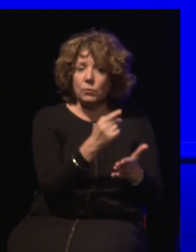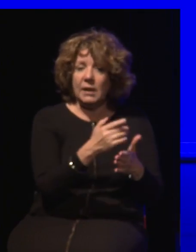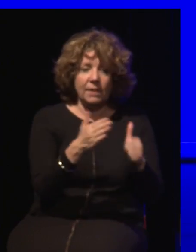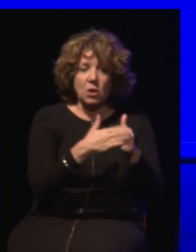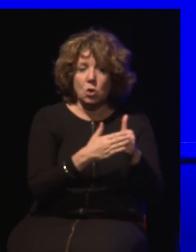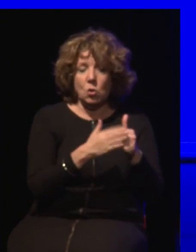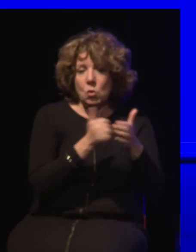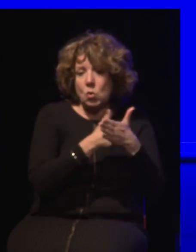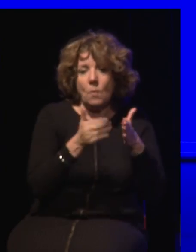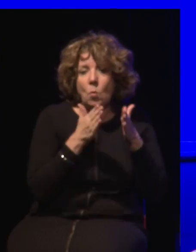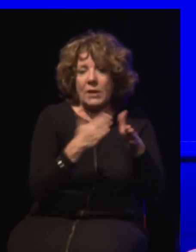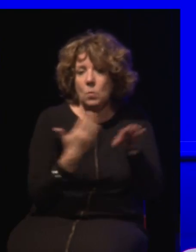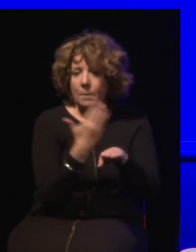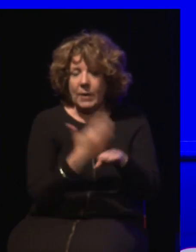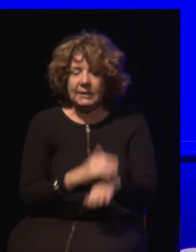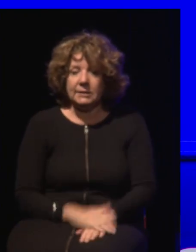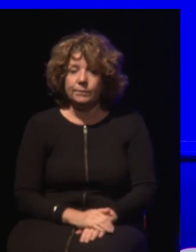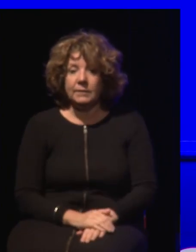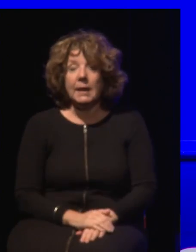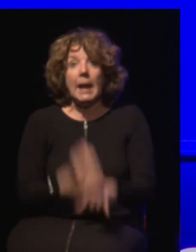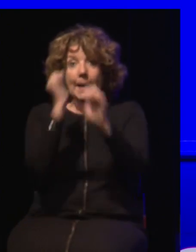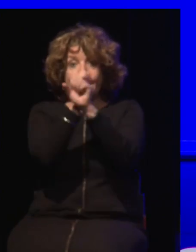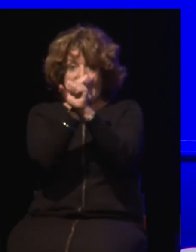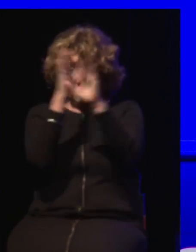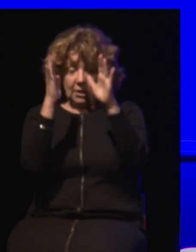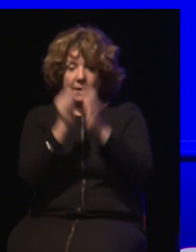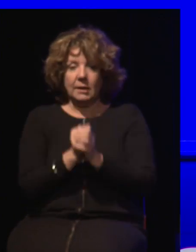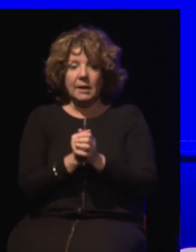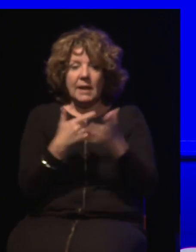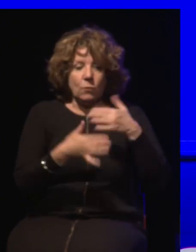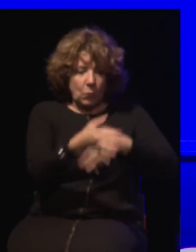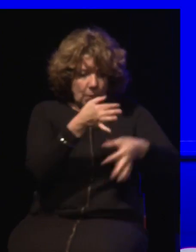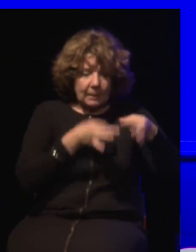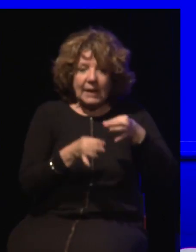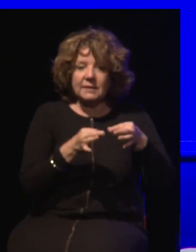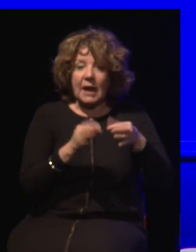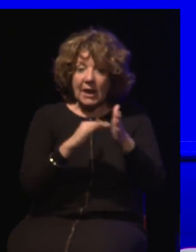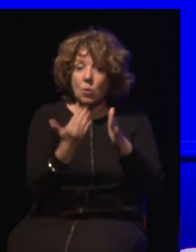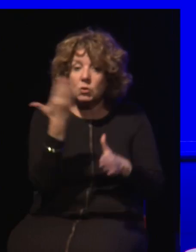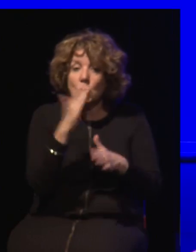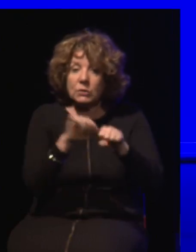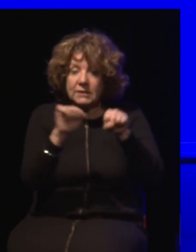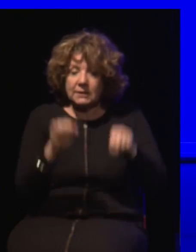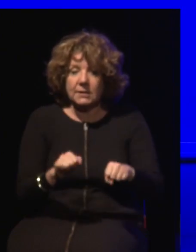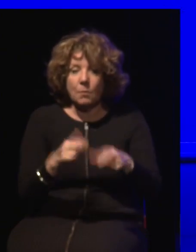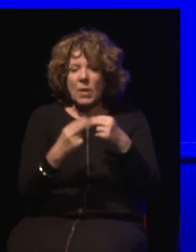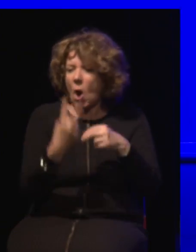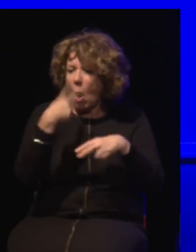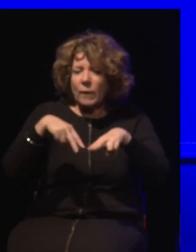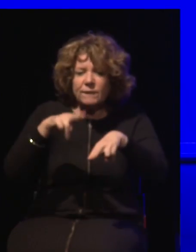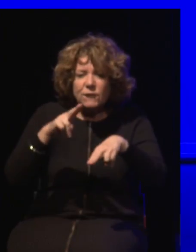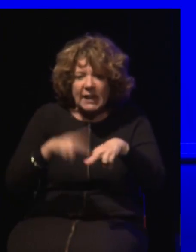Imagine replacing our current school system with its archaic industrial age setup with a gamified